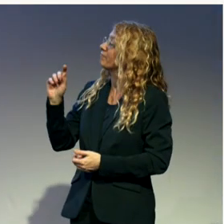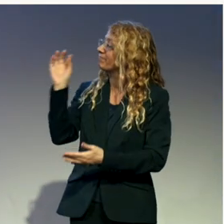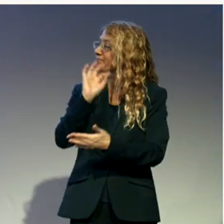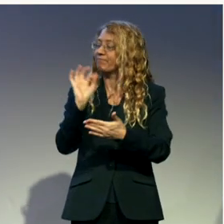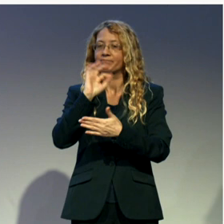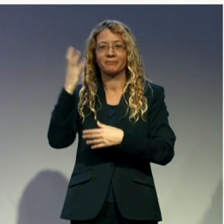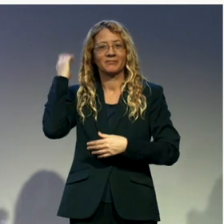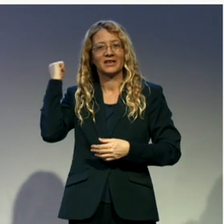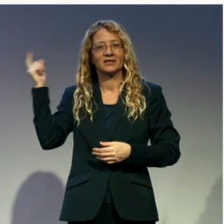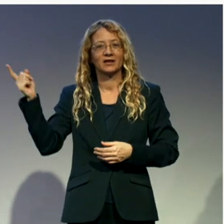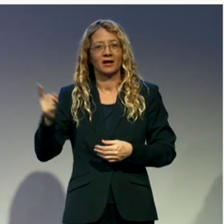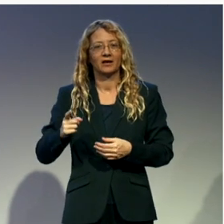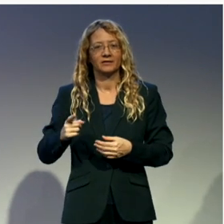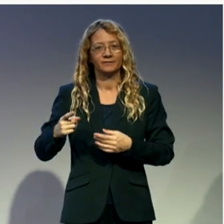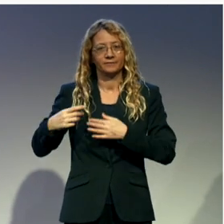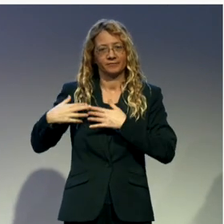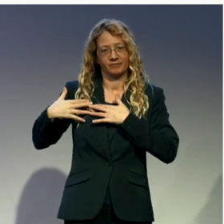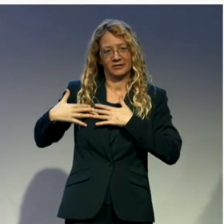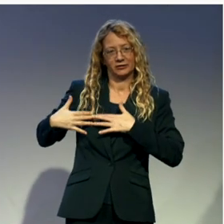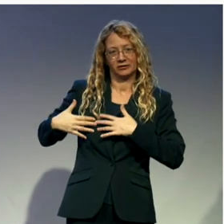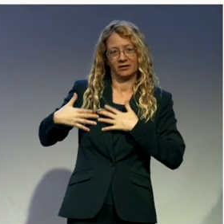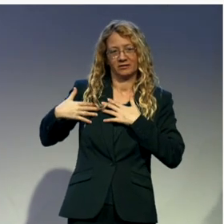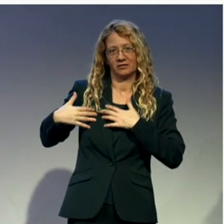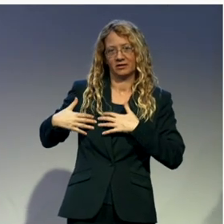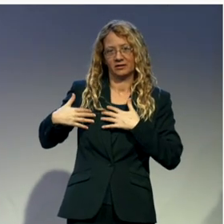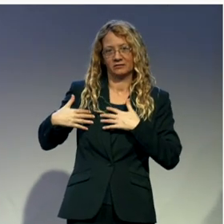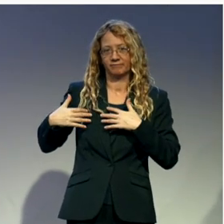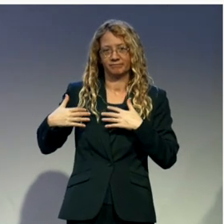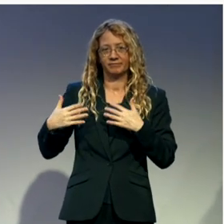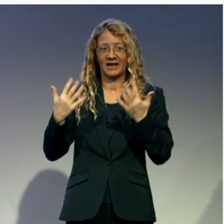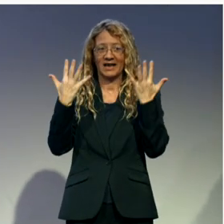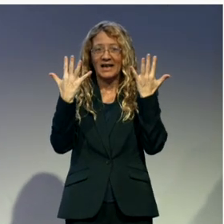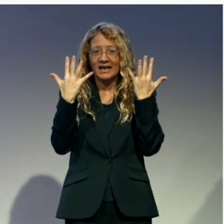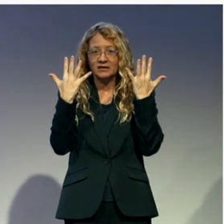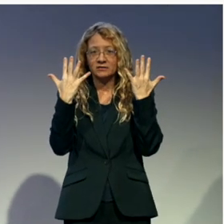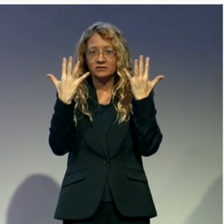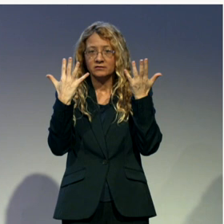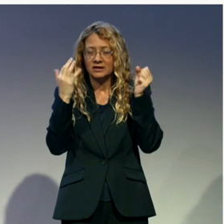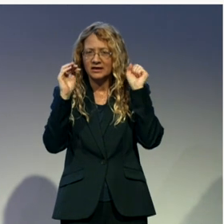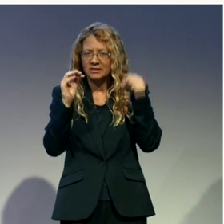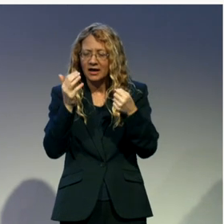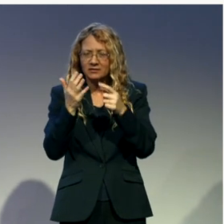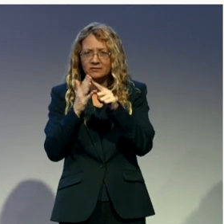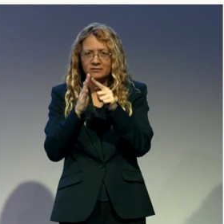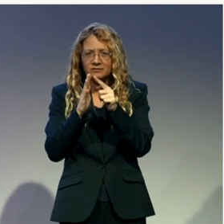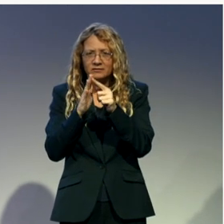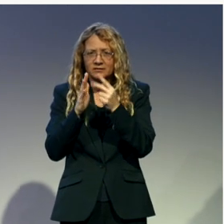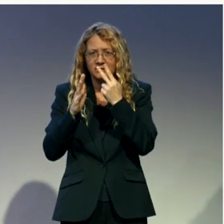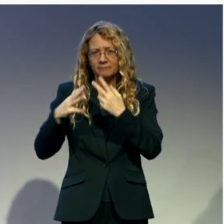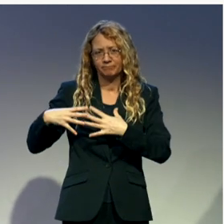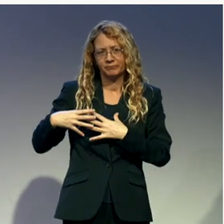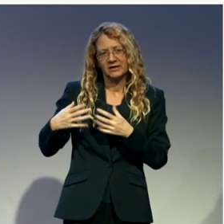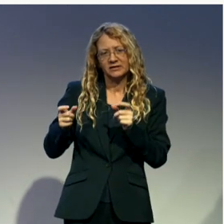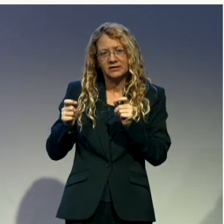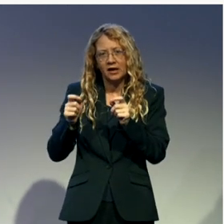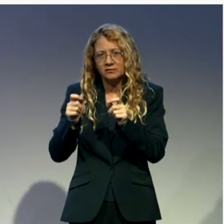Discovering hands means that hands are discovering breast cancer. And it's not any kind of hands,